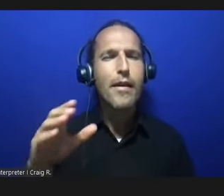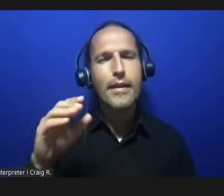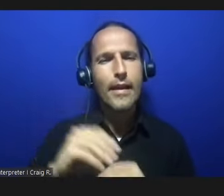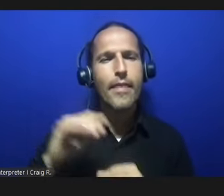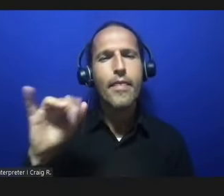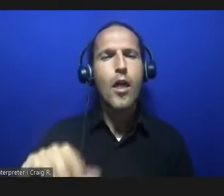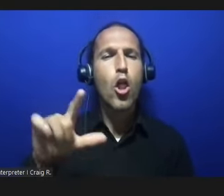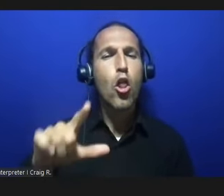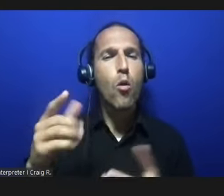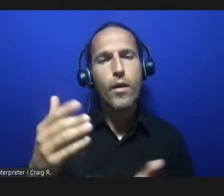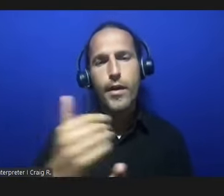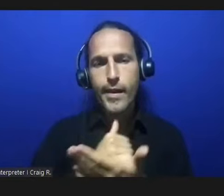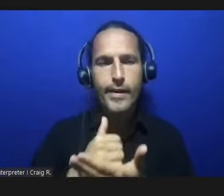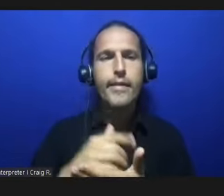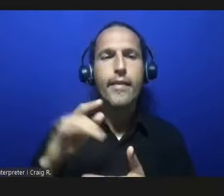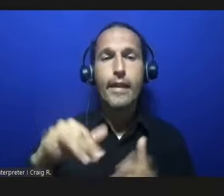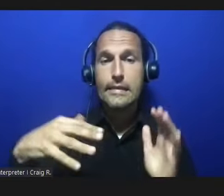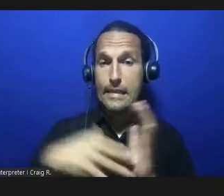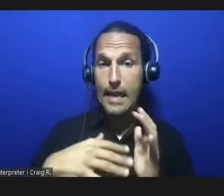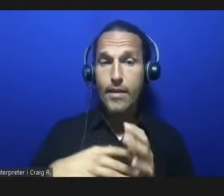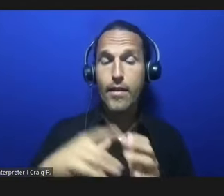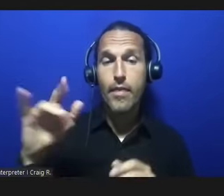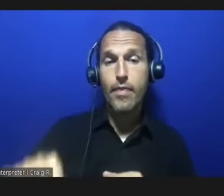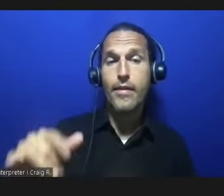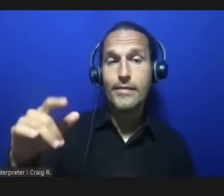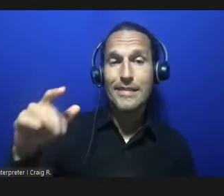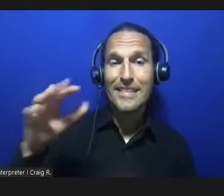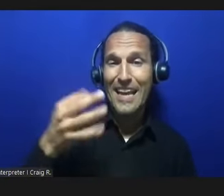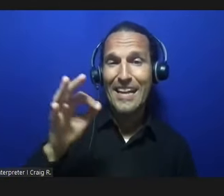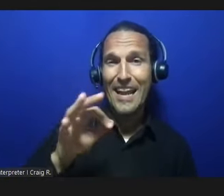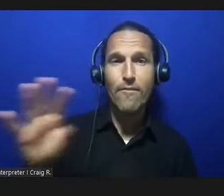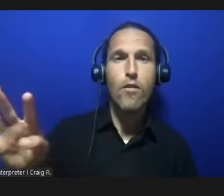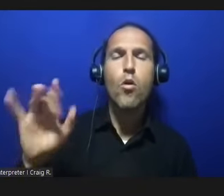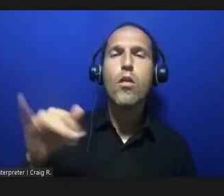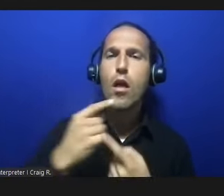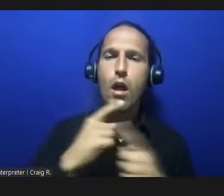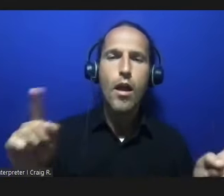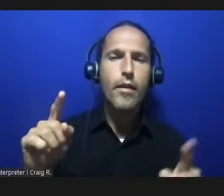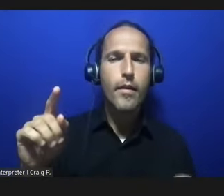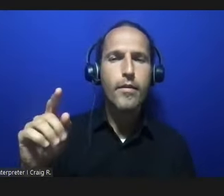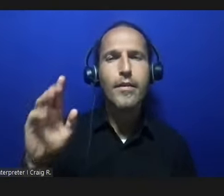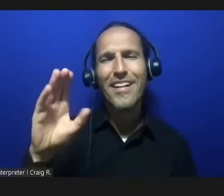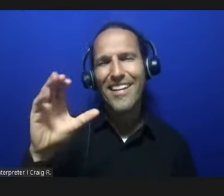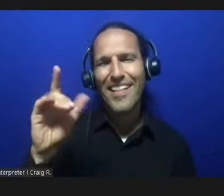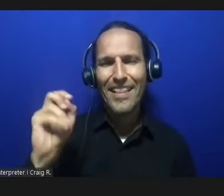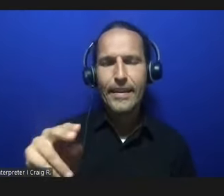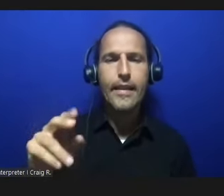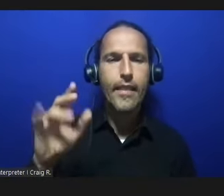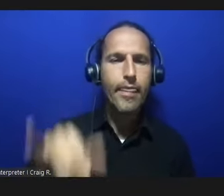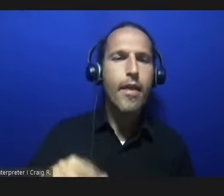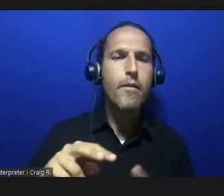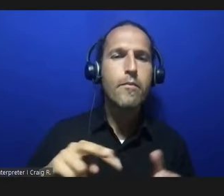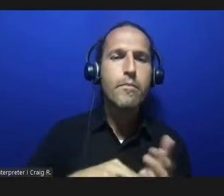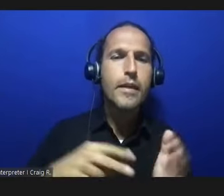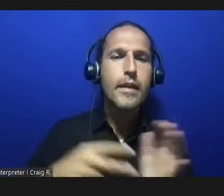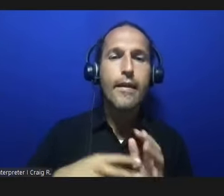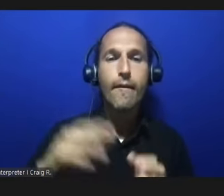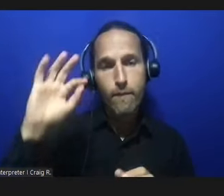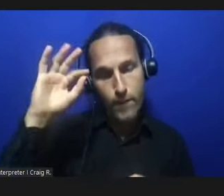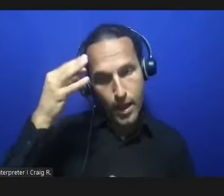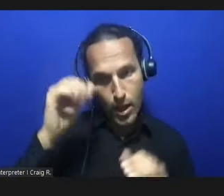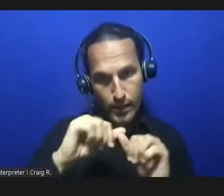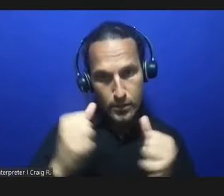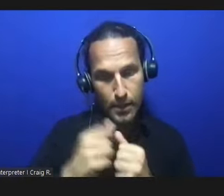study area. In 1994, President Clinton issued Executive Order 12898, which requires federal agencies to consider